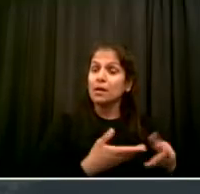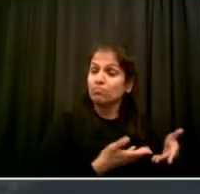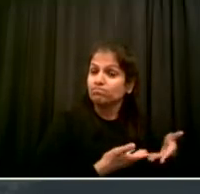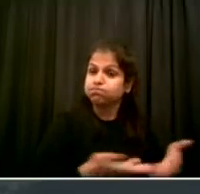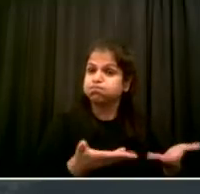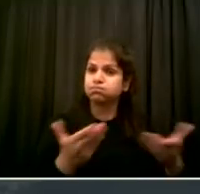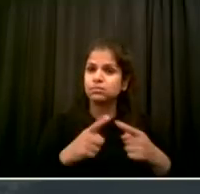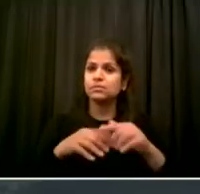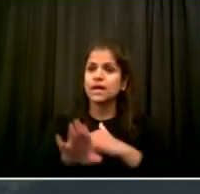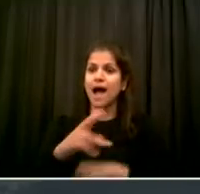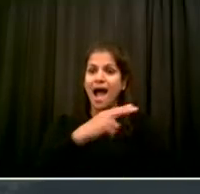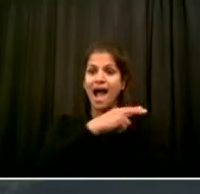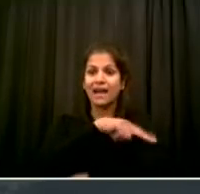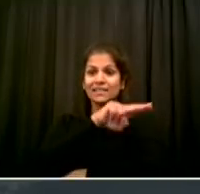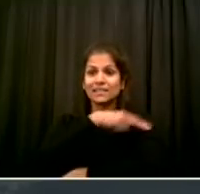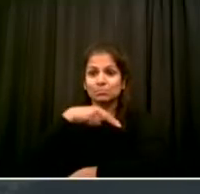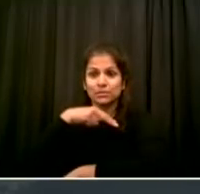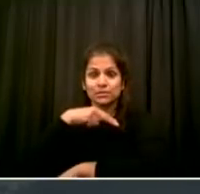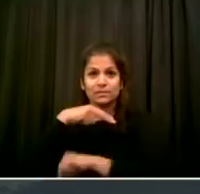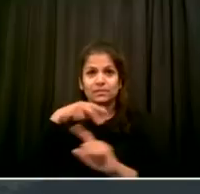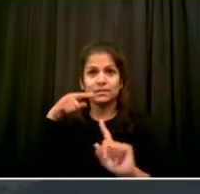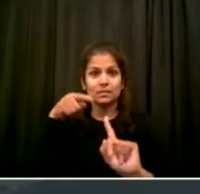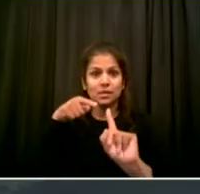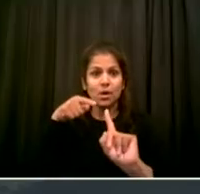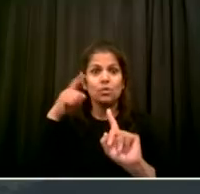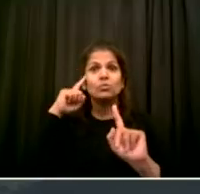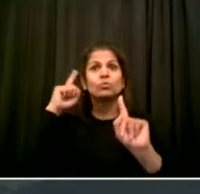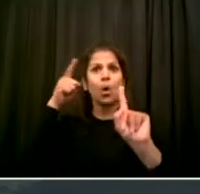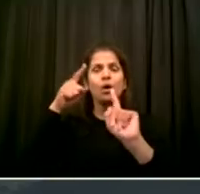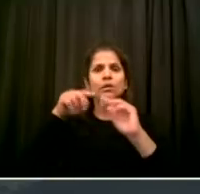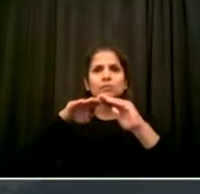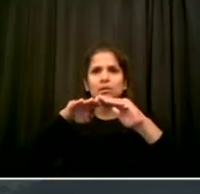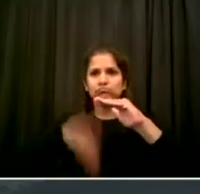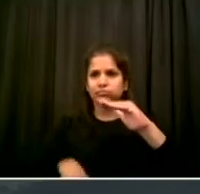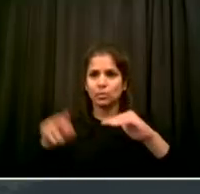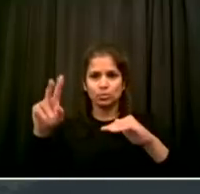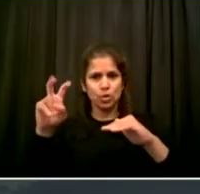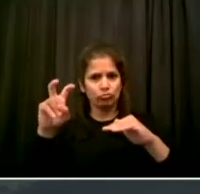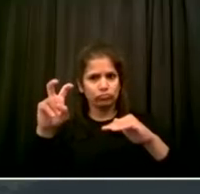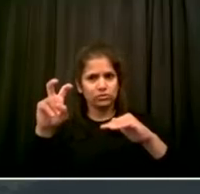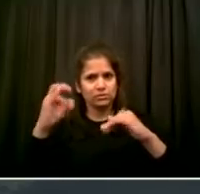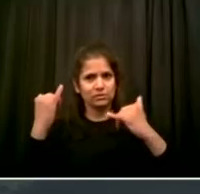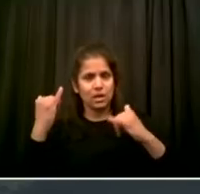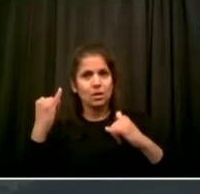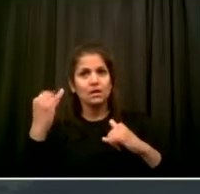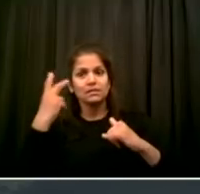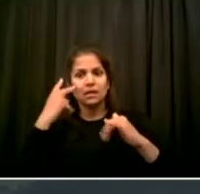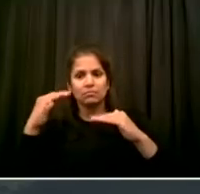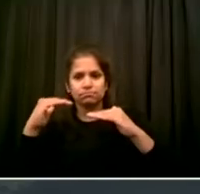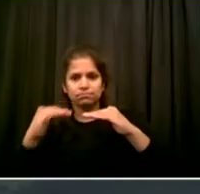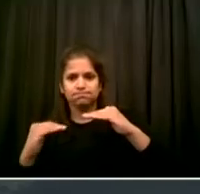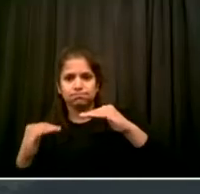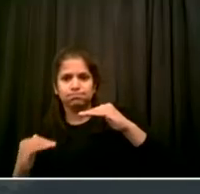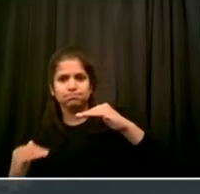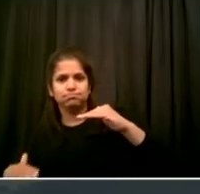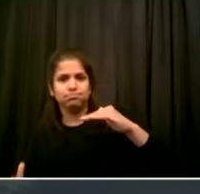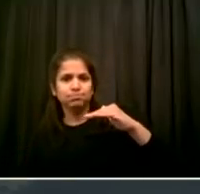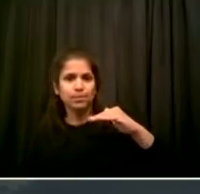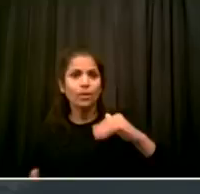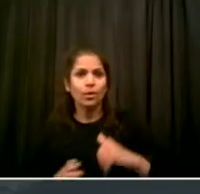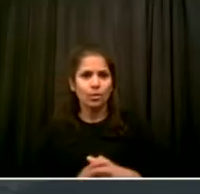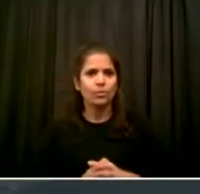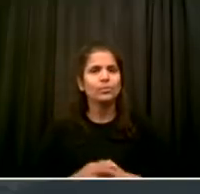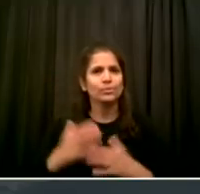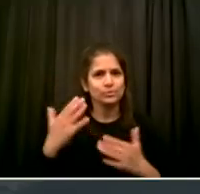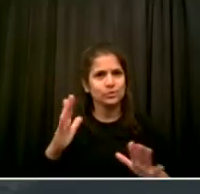want to see that be under 200 individuals a day. That is a level that is sustainable. If it's under 200